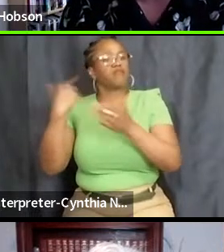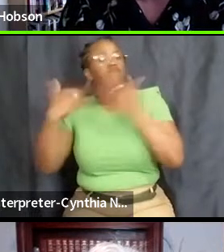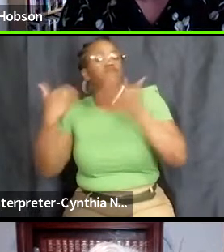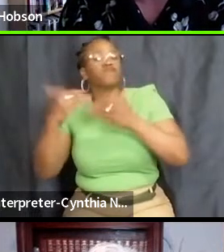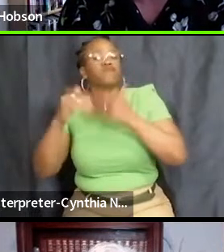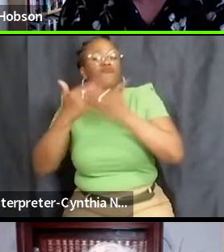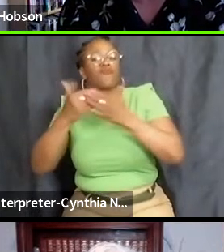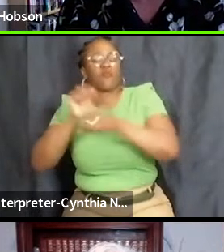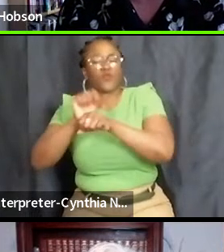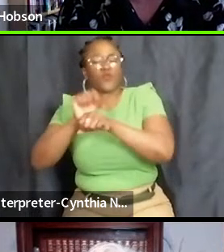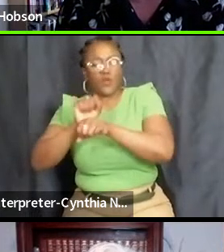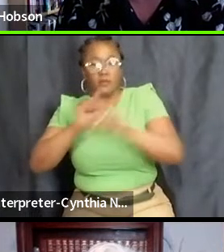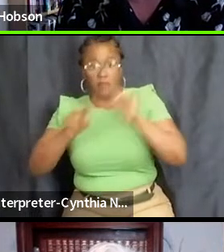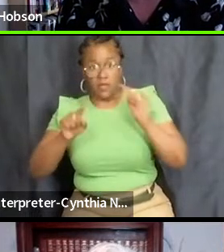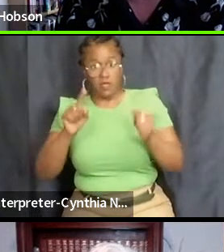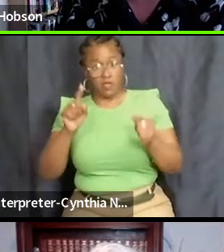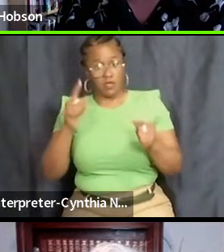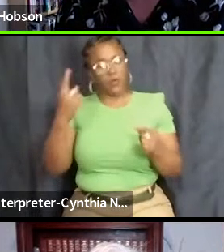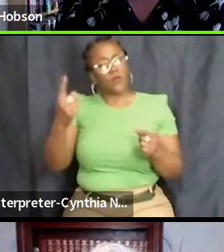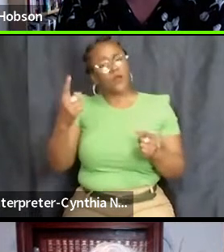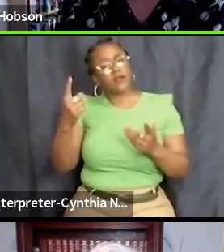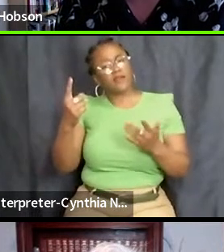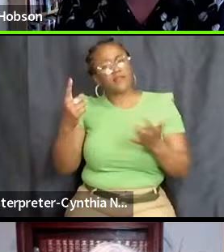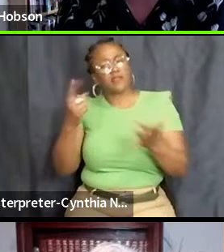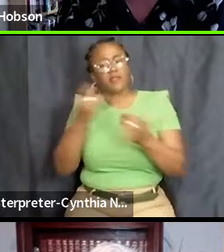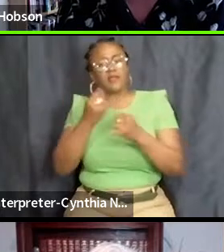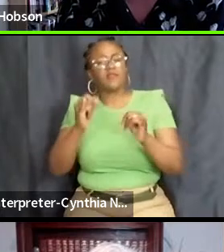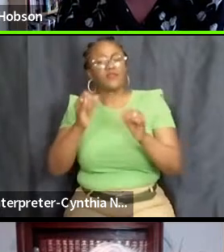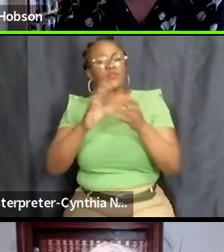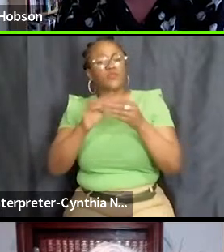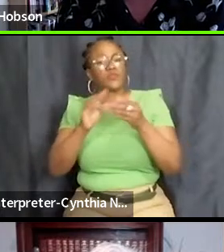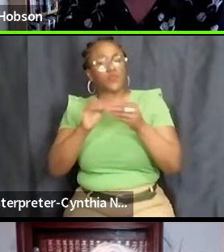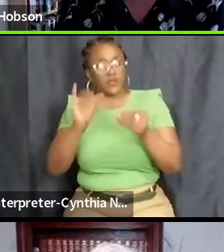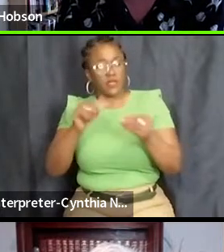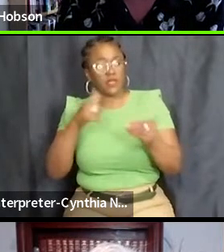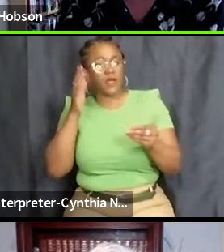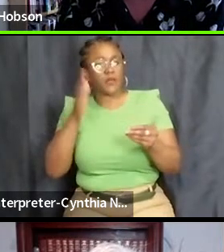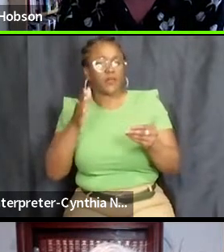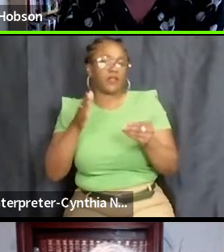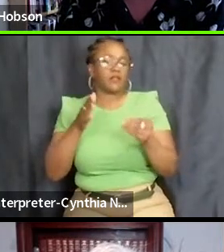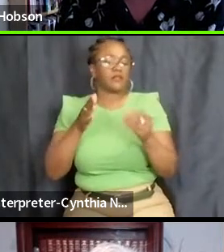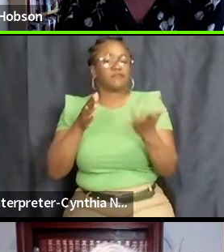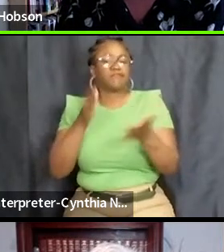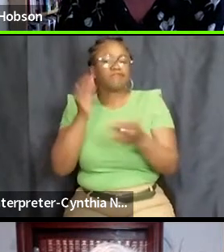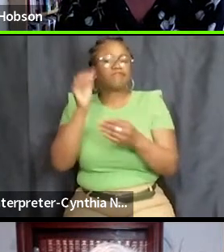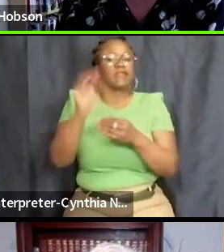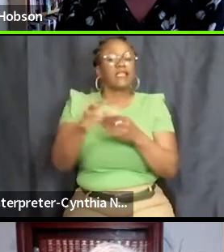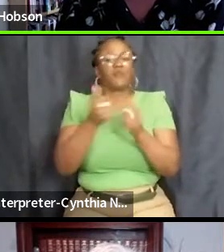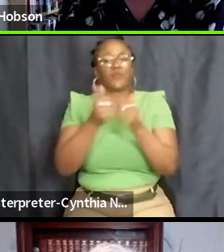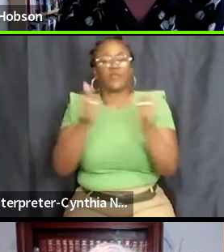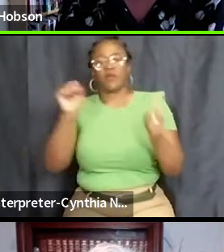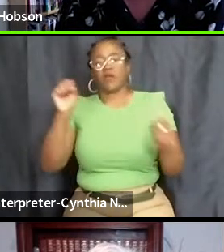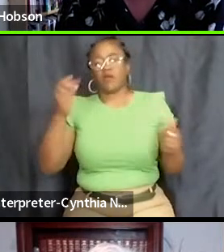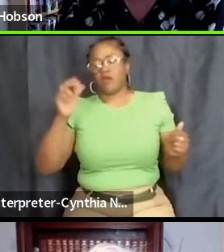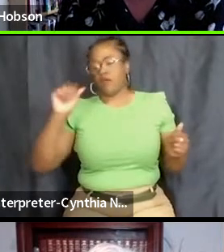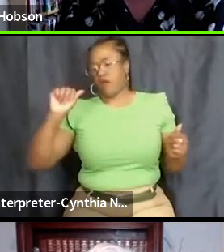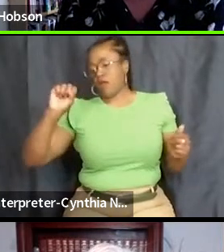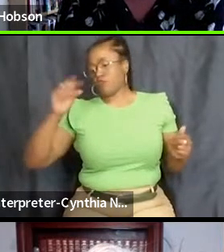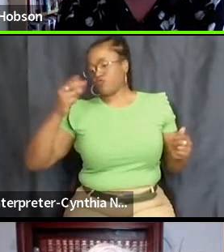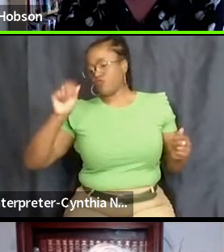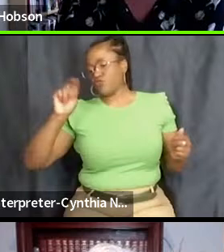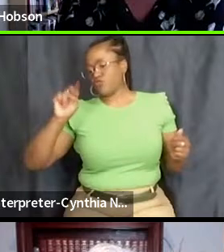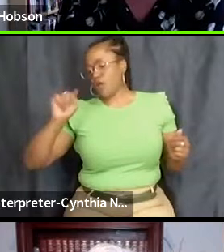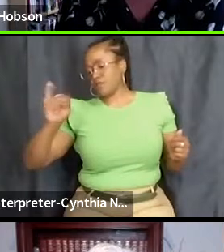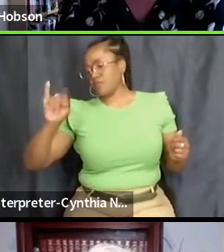work. But one of the individual story that I'll leave you all with is that of Ashanti Alston. He wrote